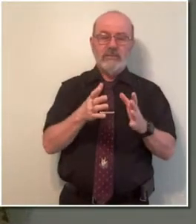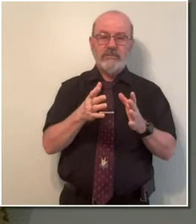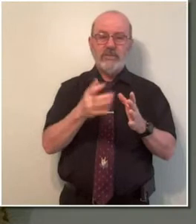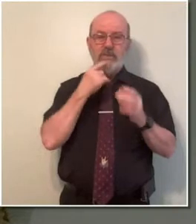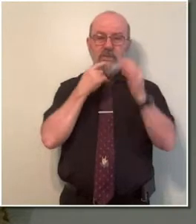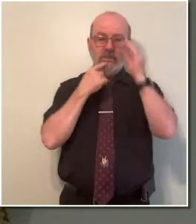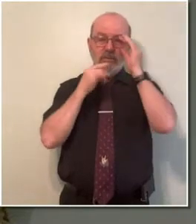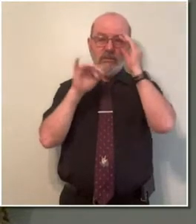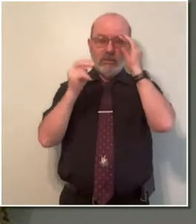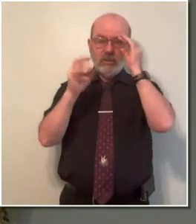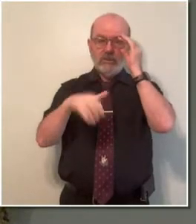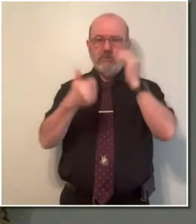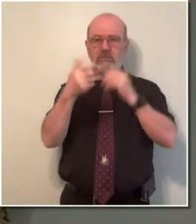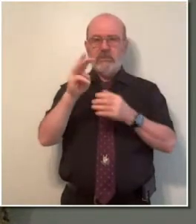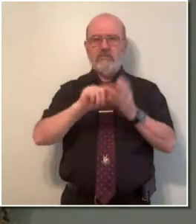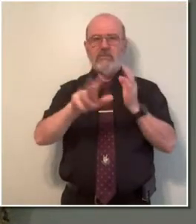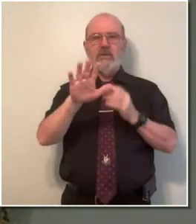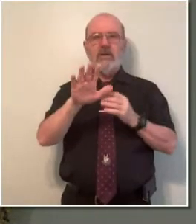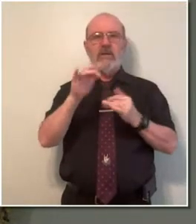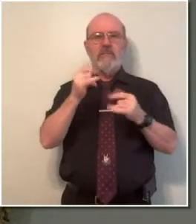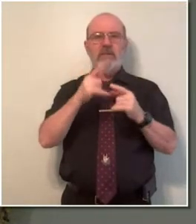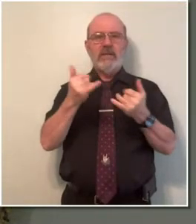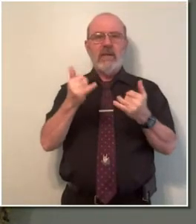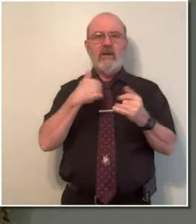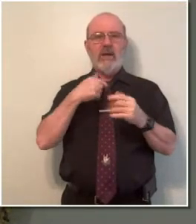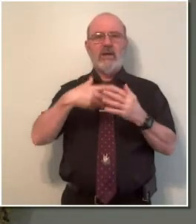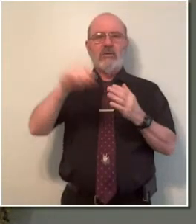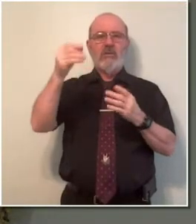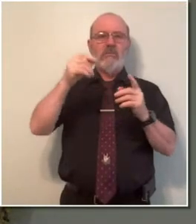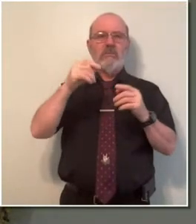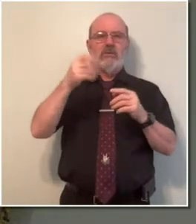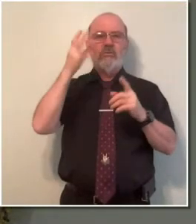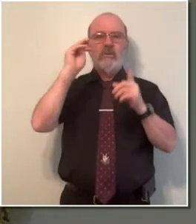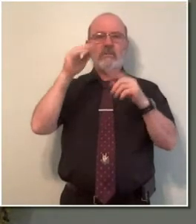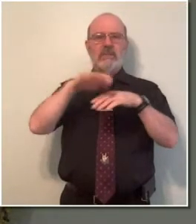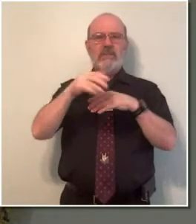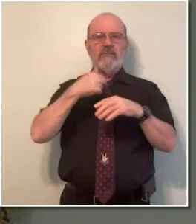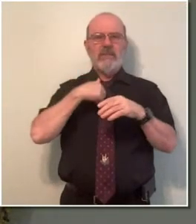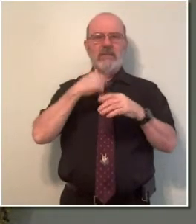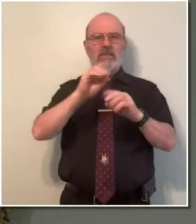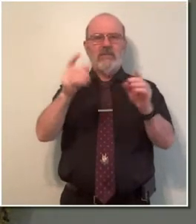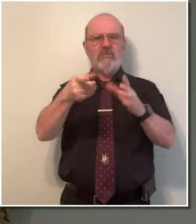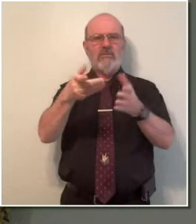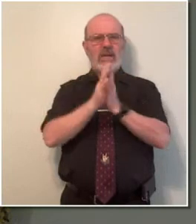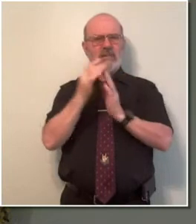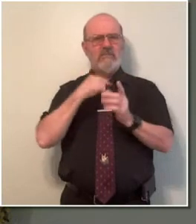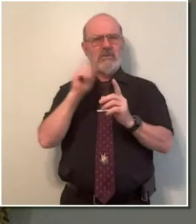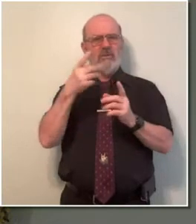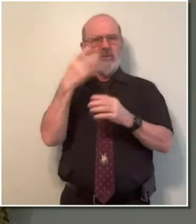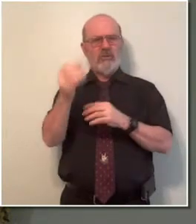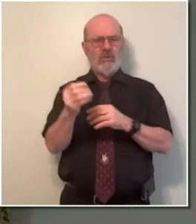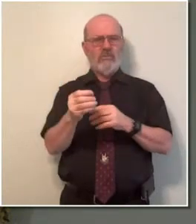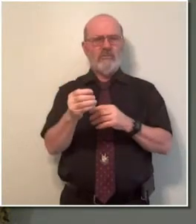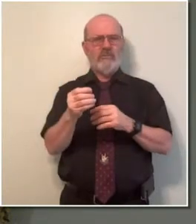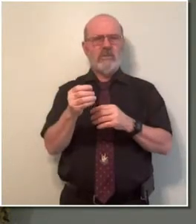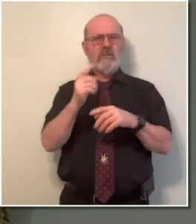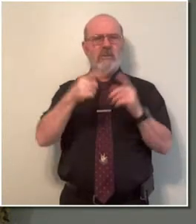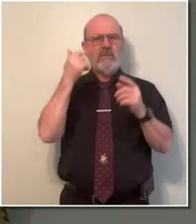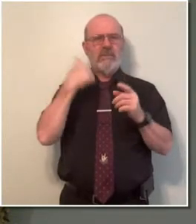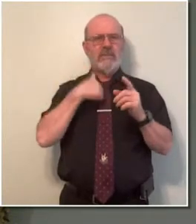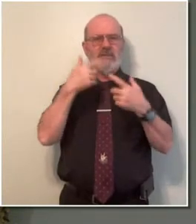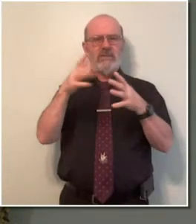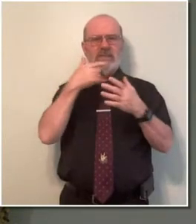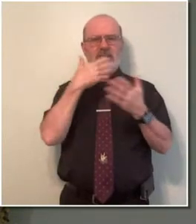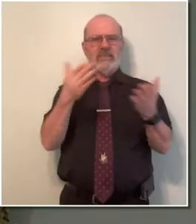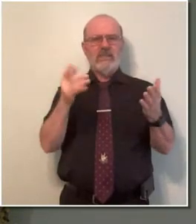chapter 16, verse 5, he says, "But now I go my way to him that sent me, and none of you asketh me, whither goest thou? But because I have said these things